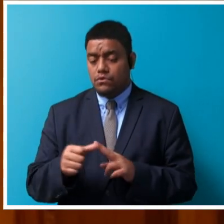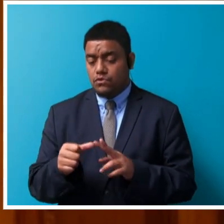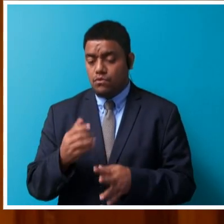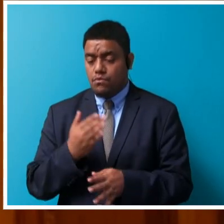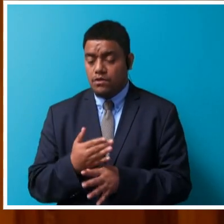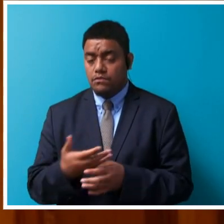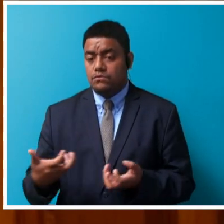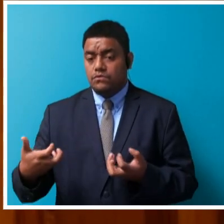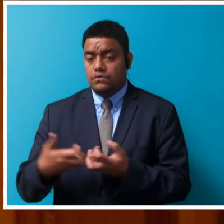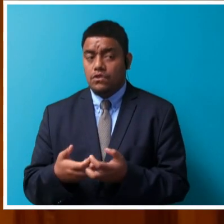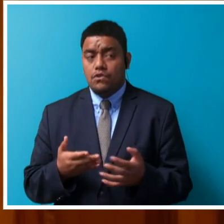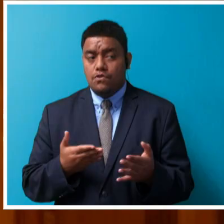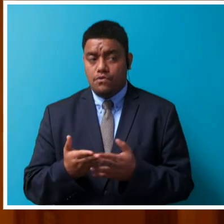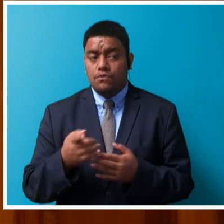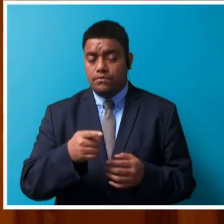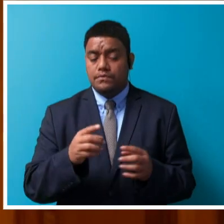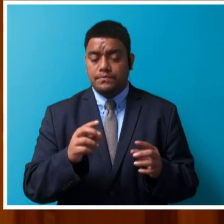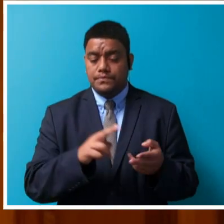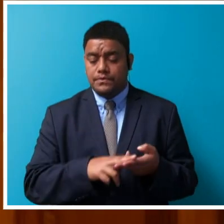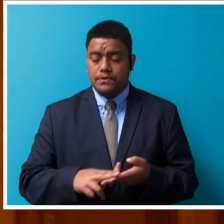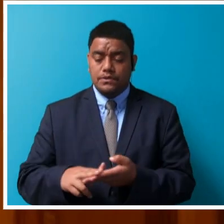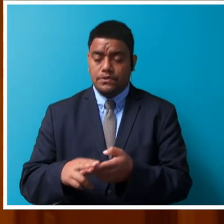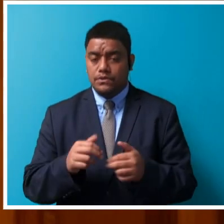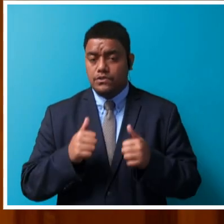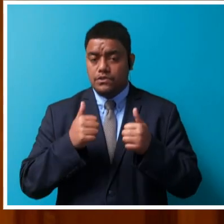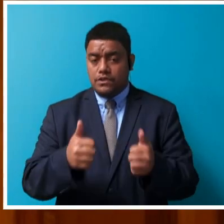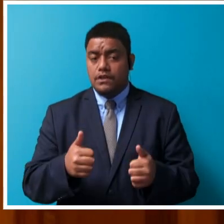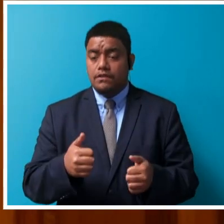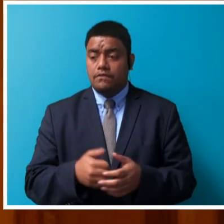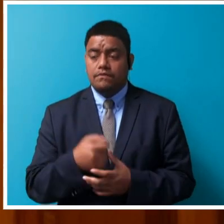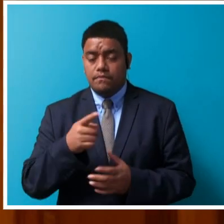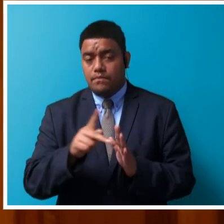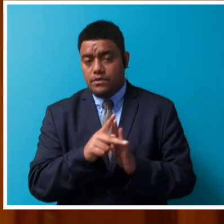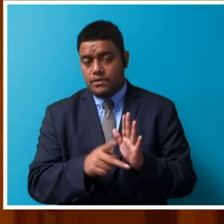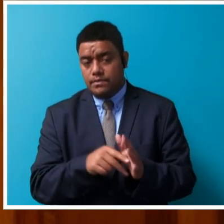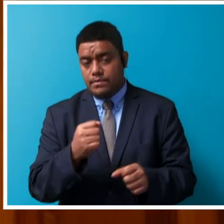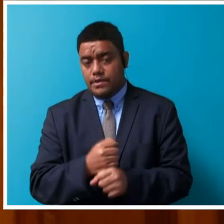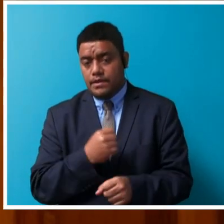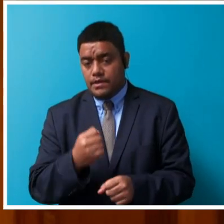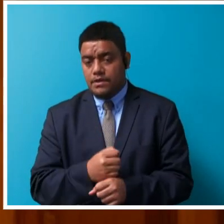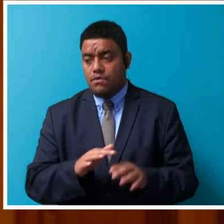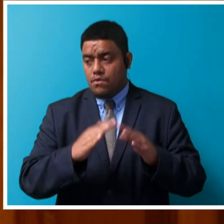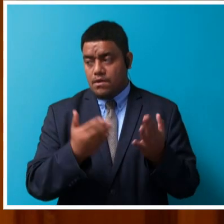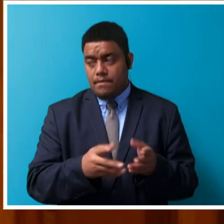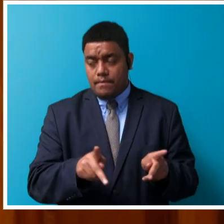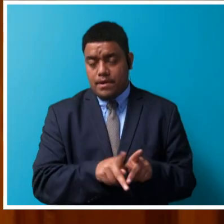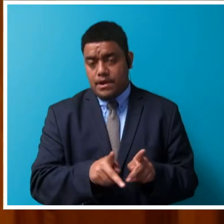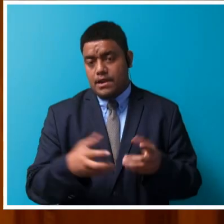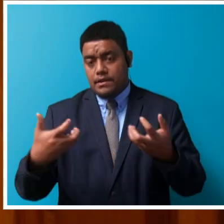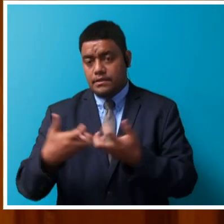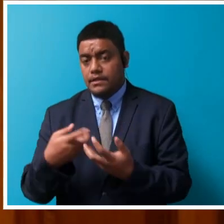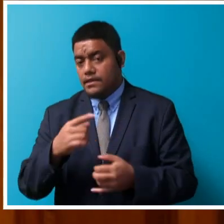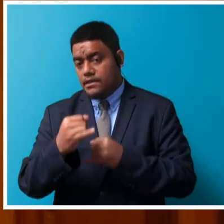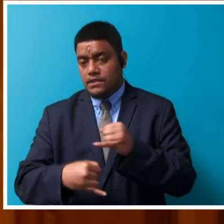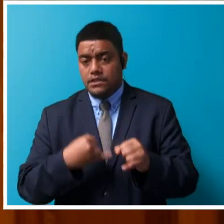synergy through our diplomatic network to drive the crucial cross-border policy monitoring, global partner alignment, and